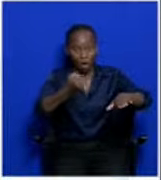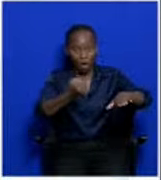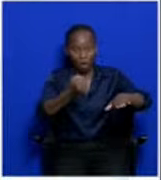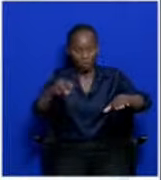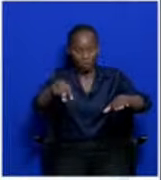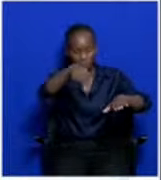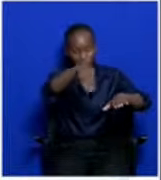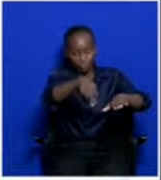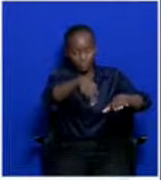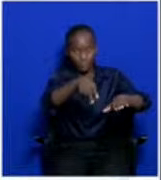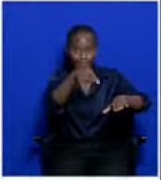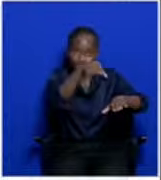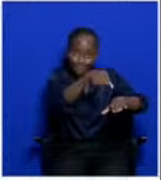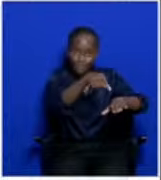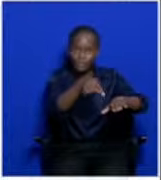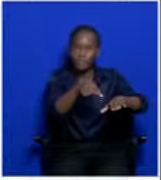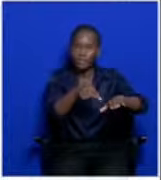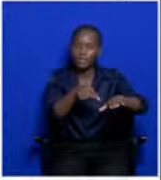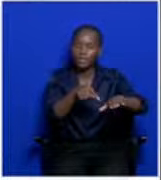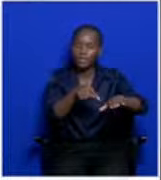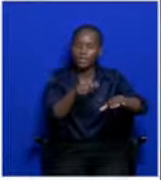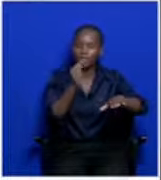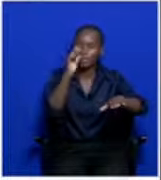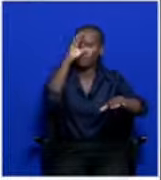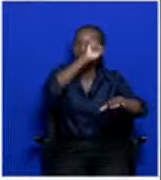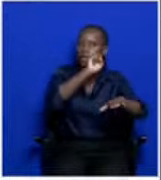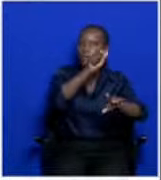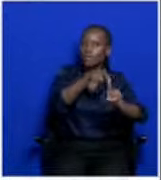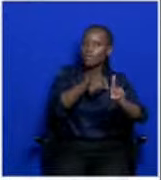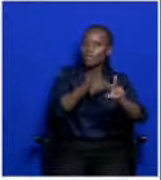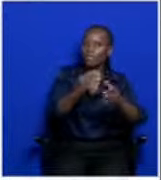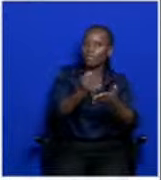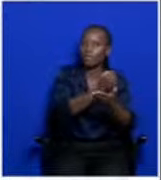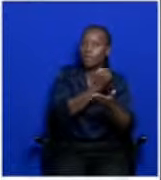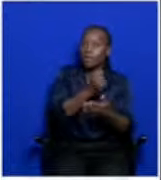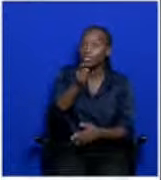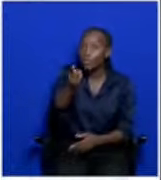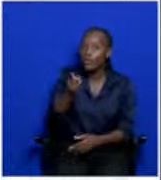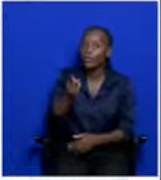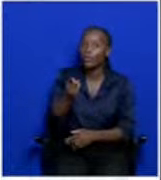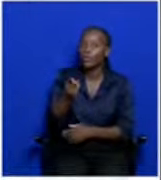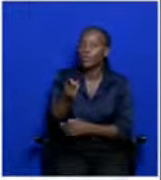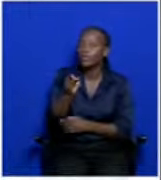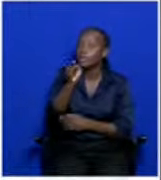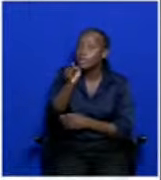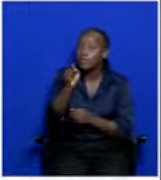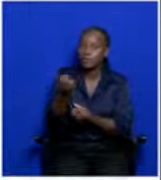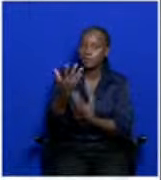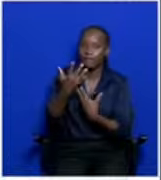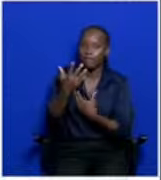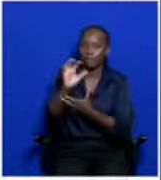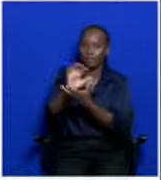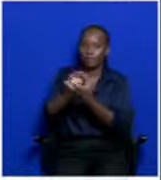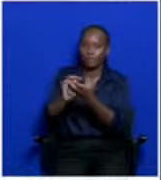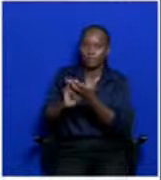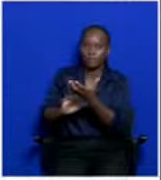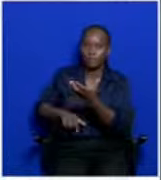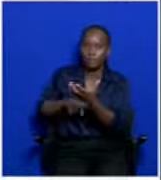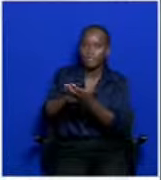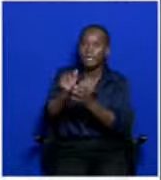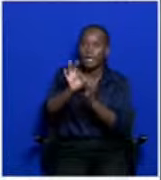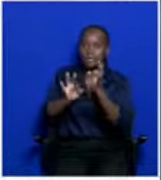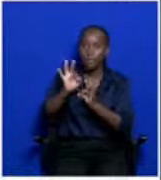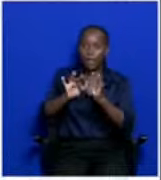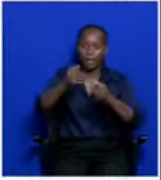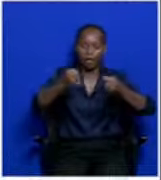provided me a statement and informed me who was driving this car. So it was on the 15th when he told me that,